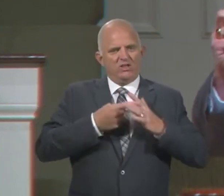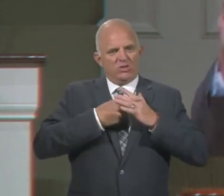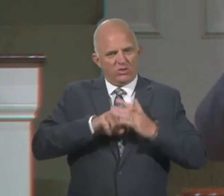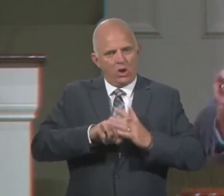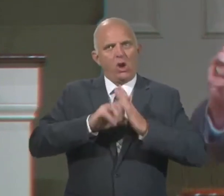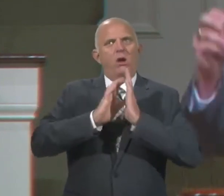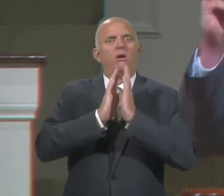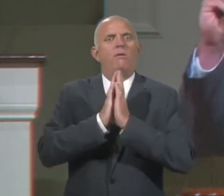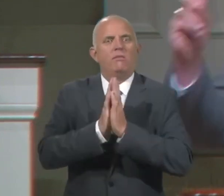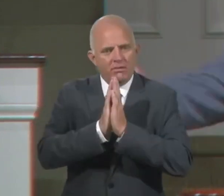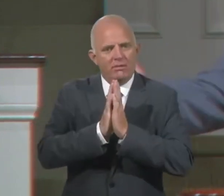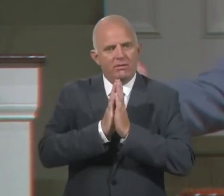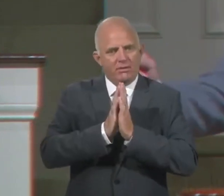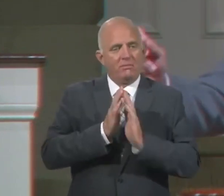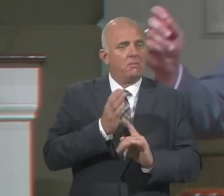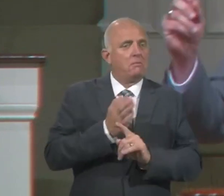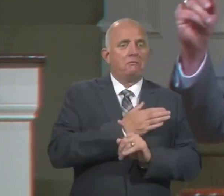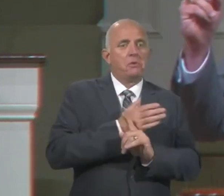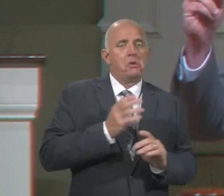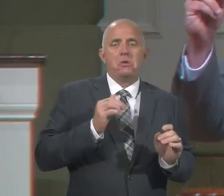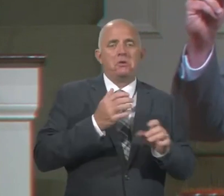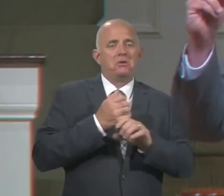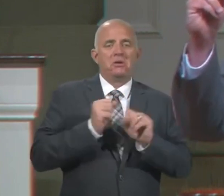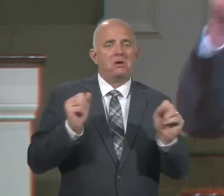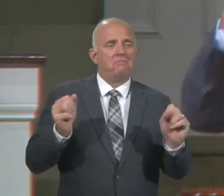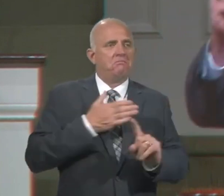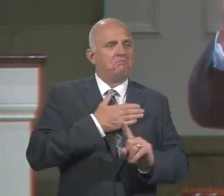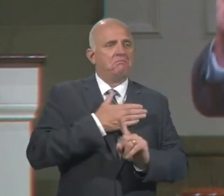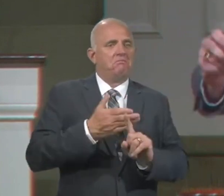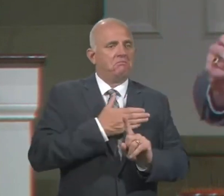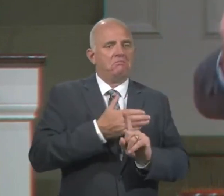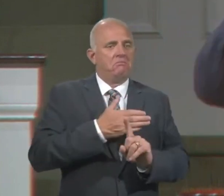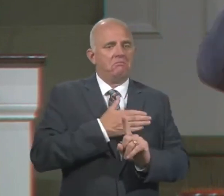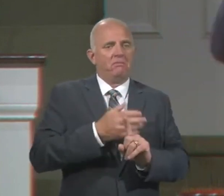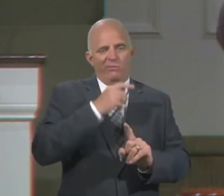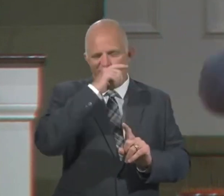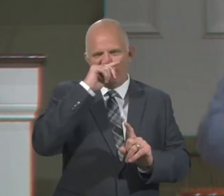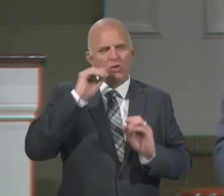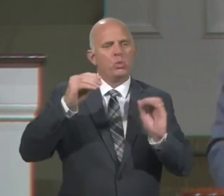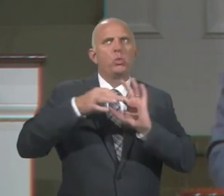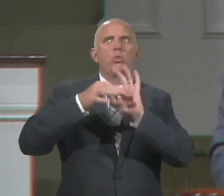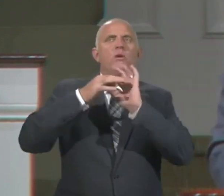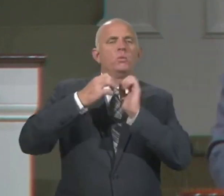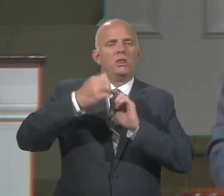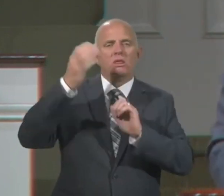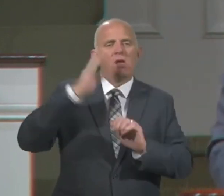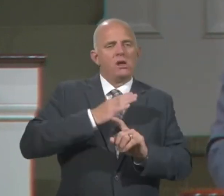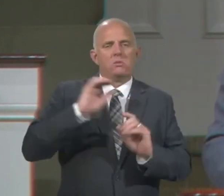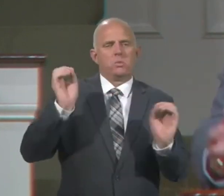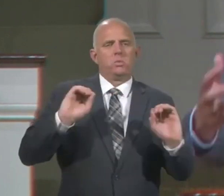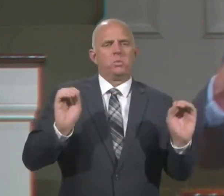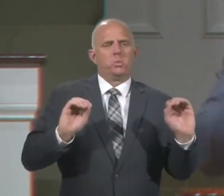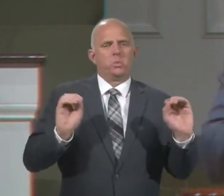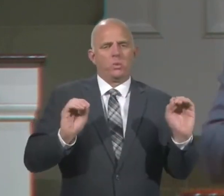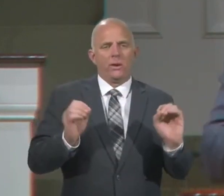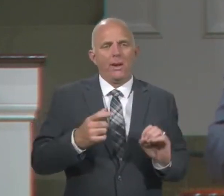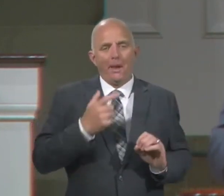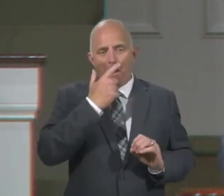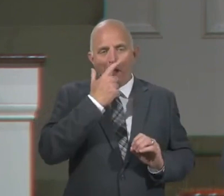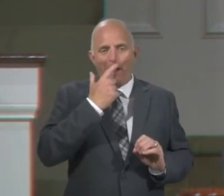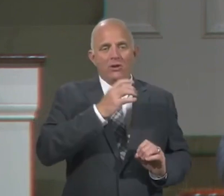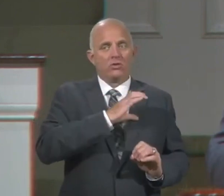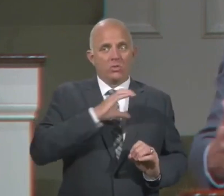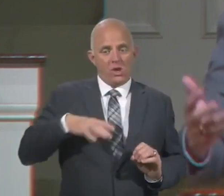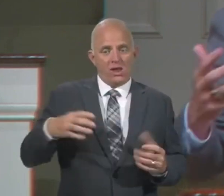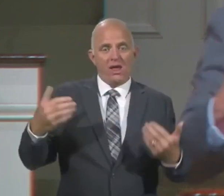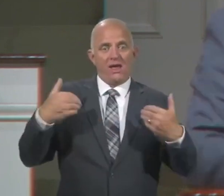because prior to our salvation, there was no relationship with God. But when Christ came into our